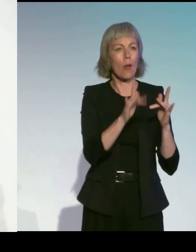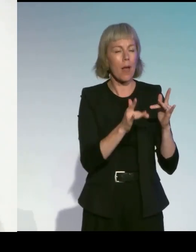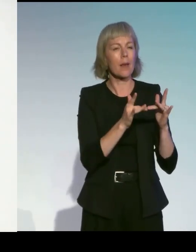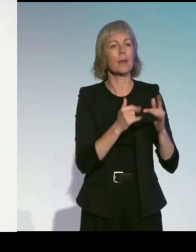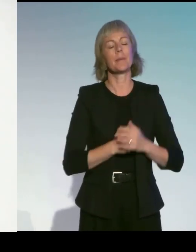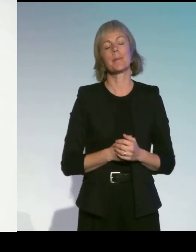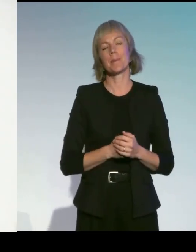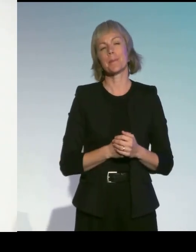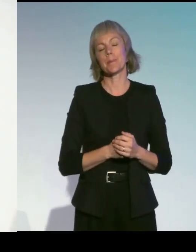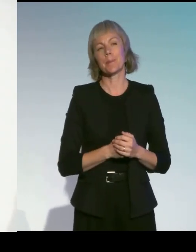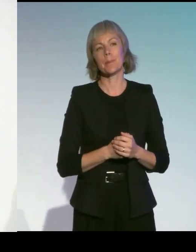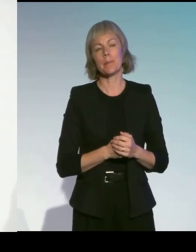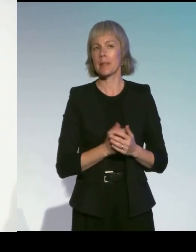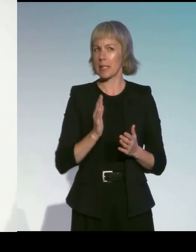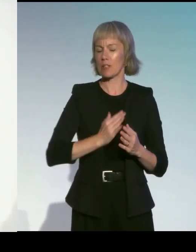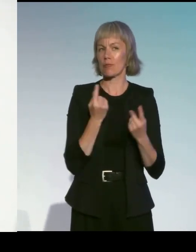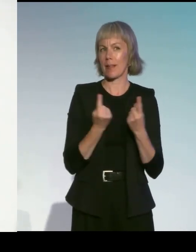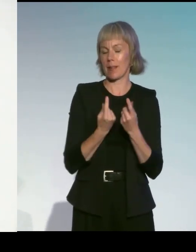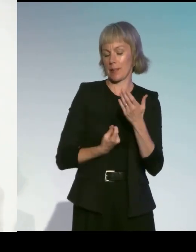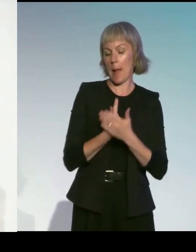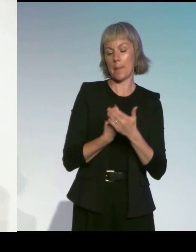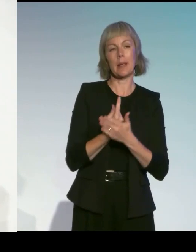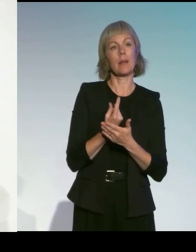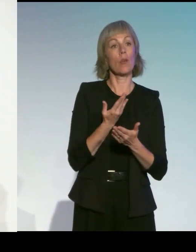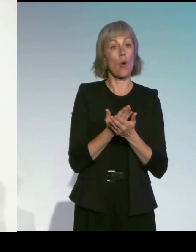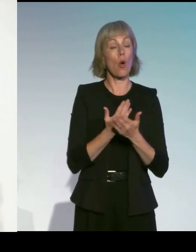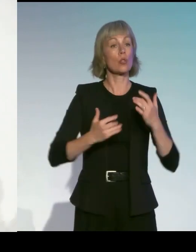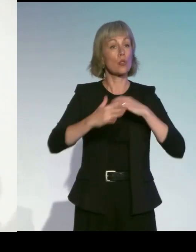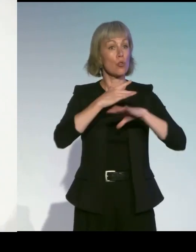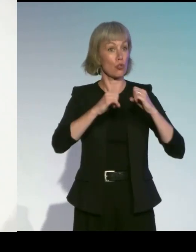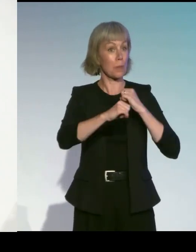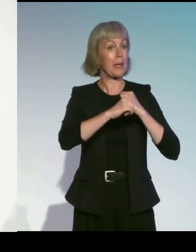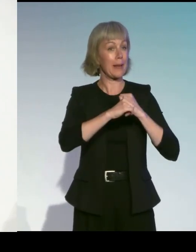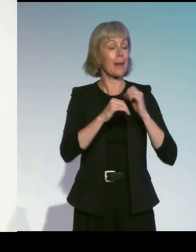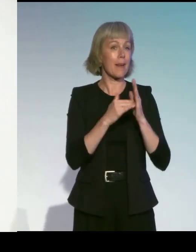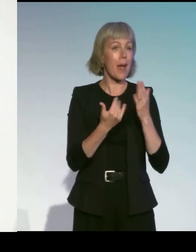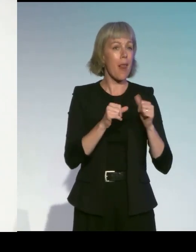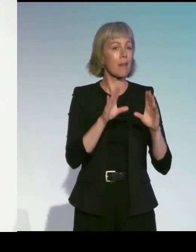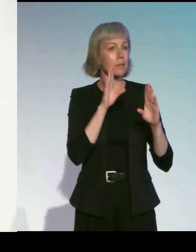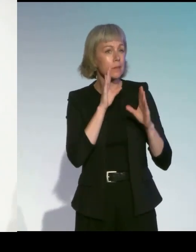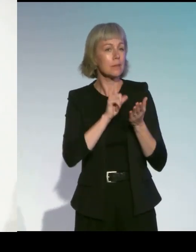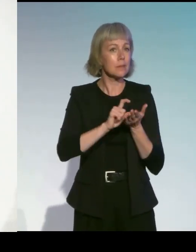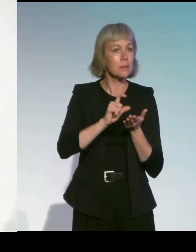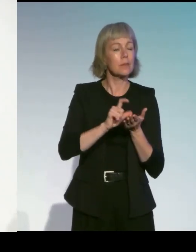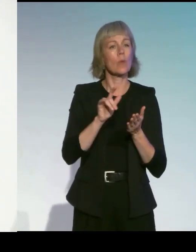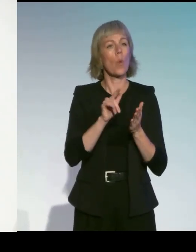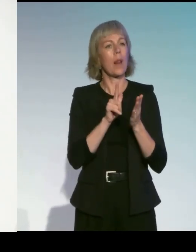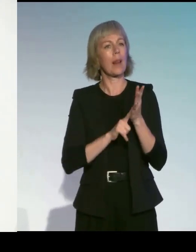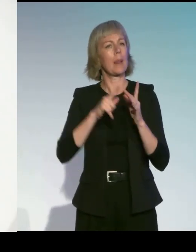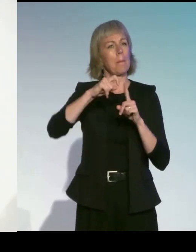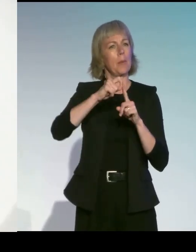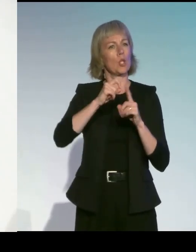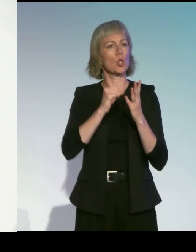place. There's some interesting things happening on social media platforms now that are emerging, like Lip Social, for